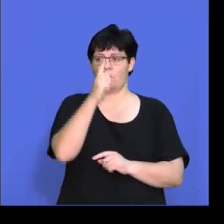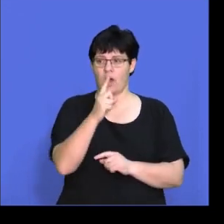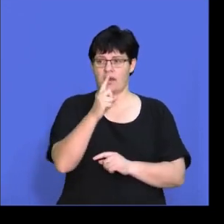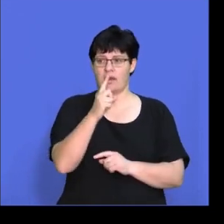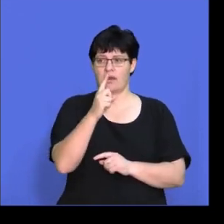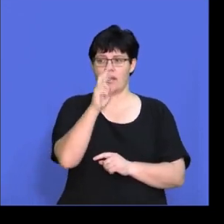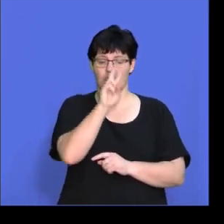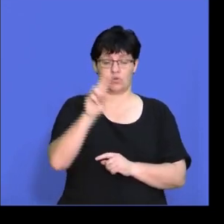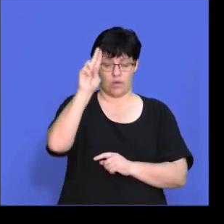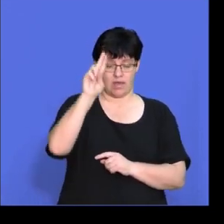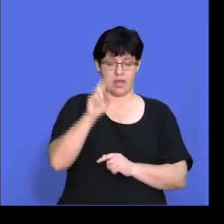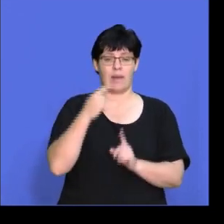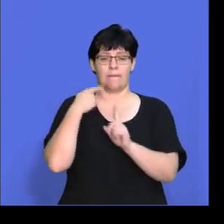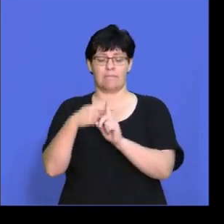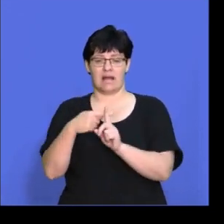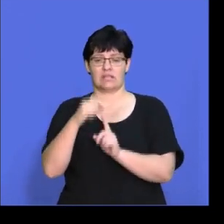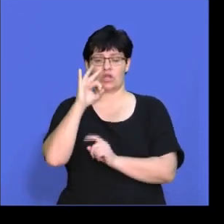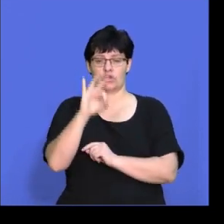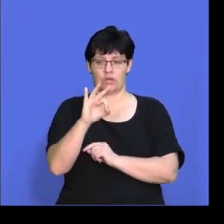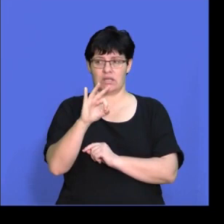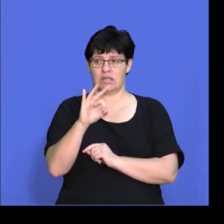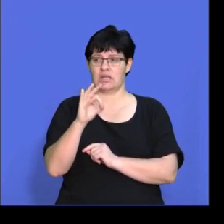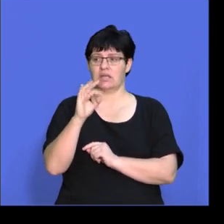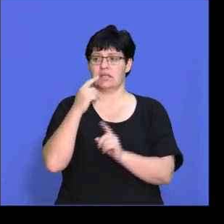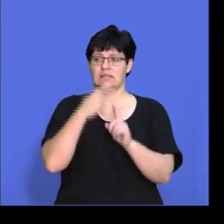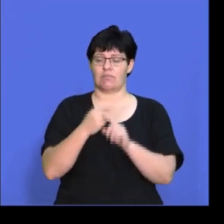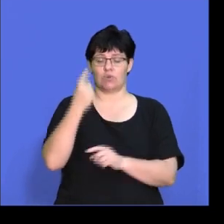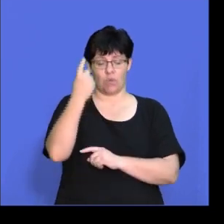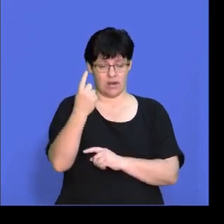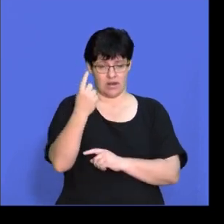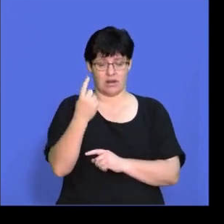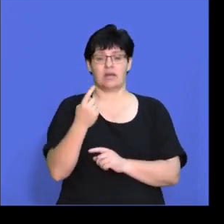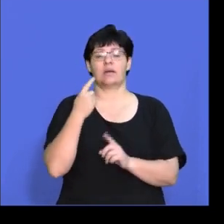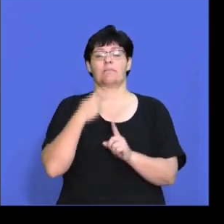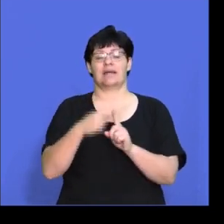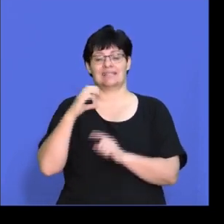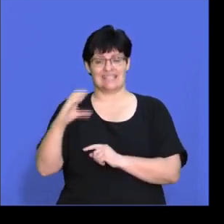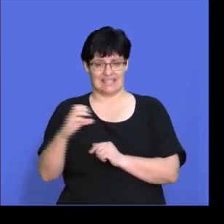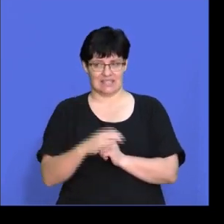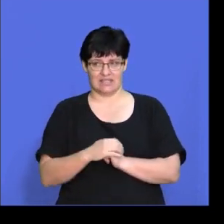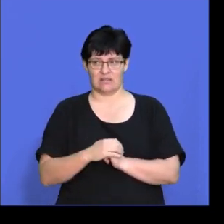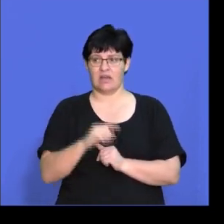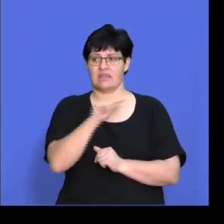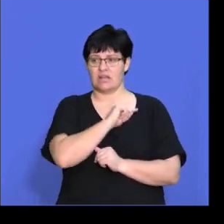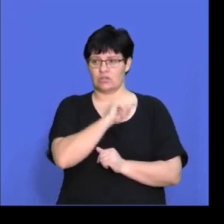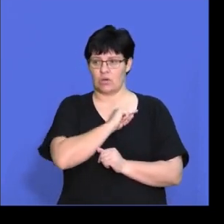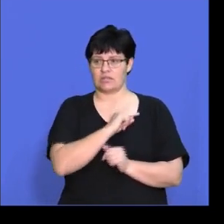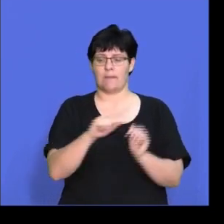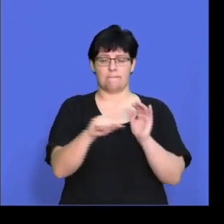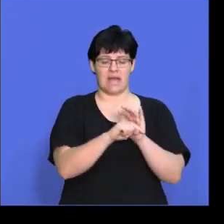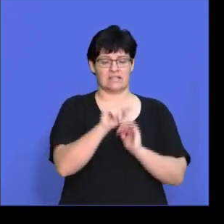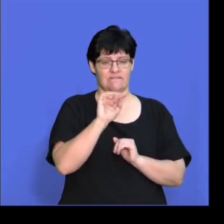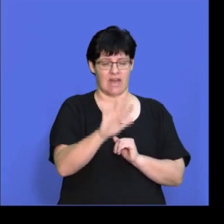squared plus 3 times 1 plus c. So therefore,